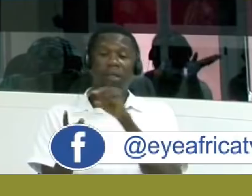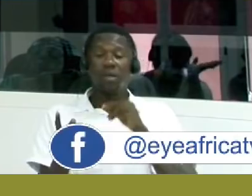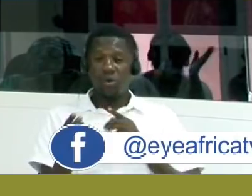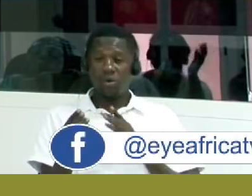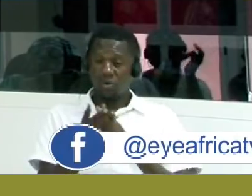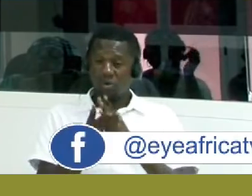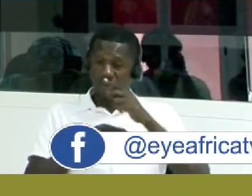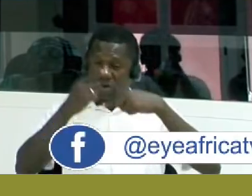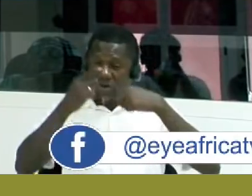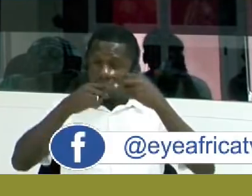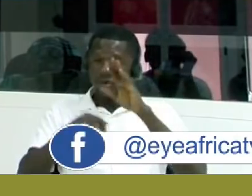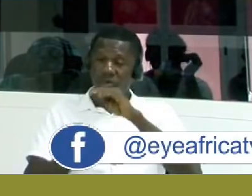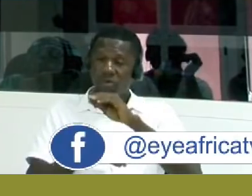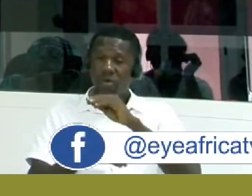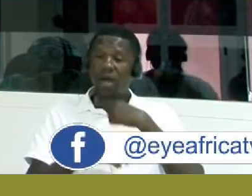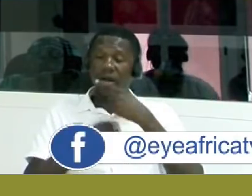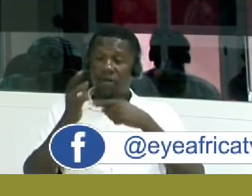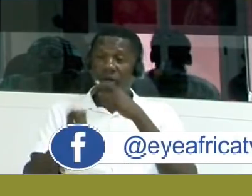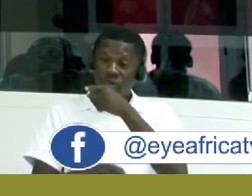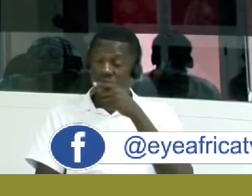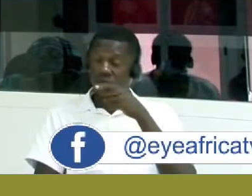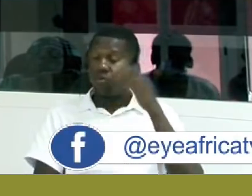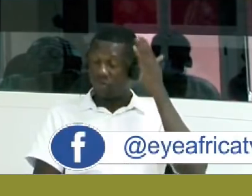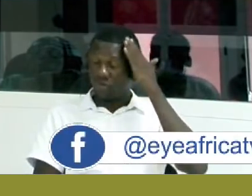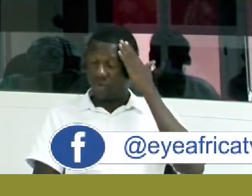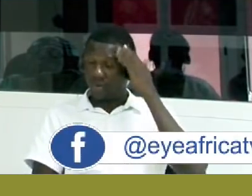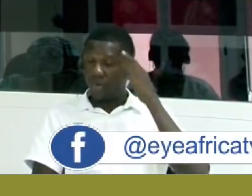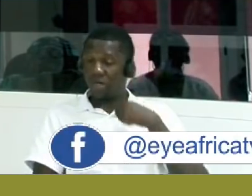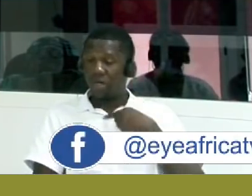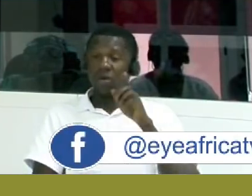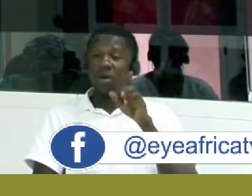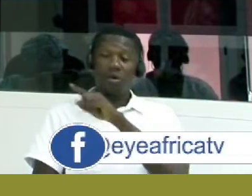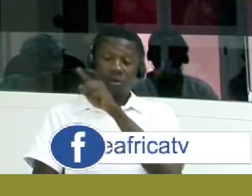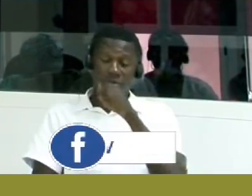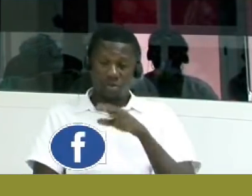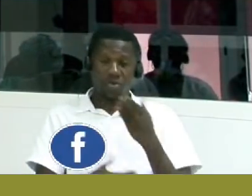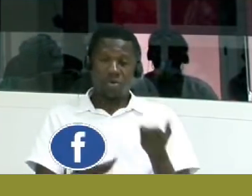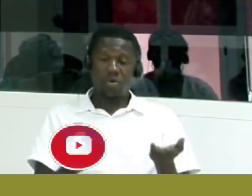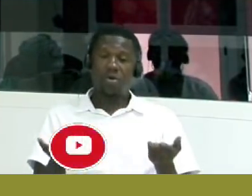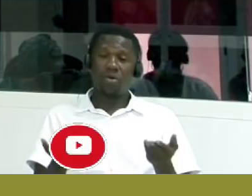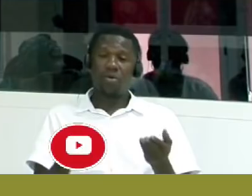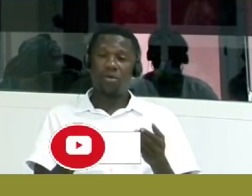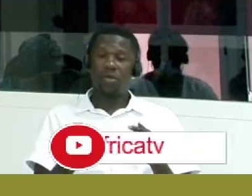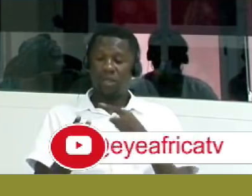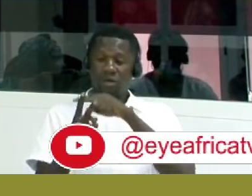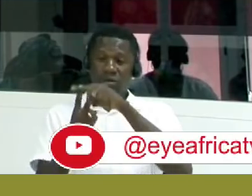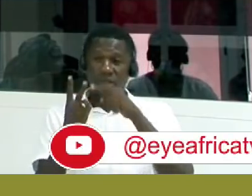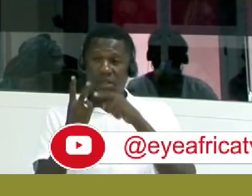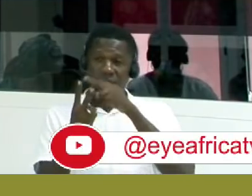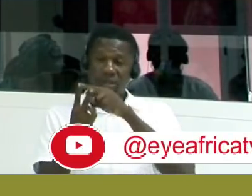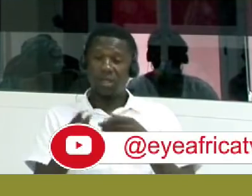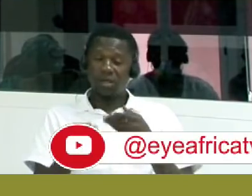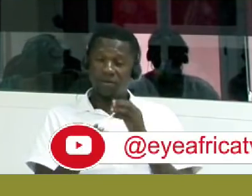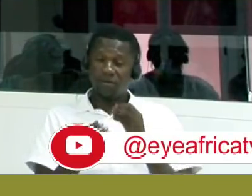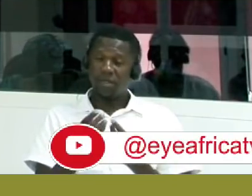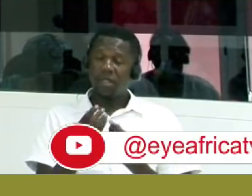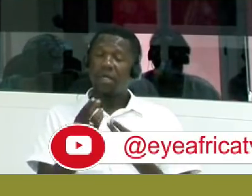continuing to do it after you became aware that they were doing wrong. Wouldn't this give